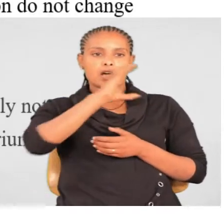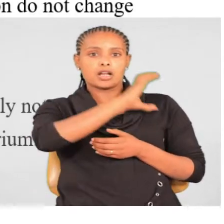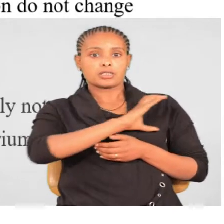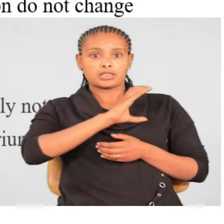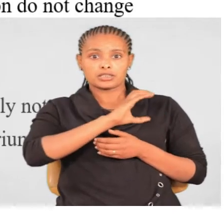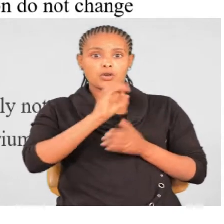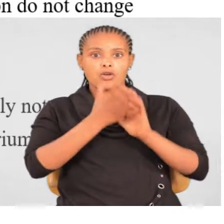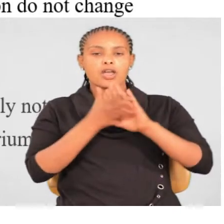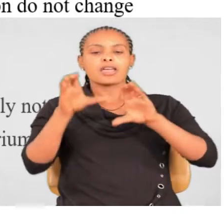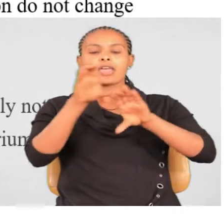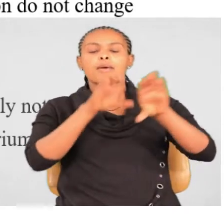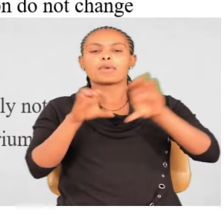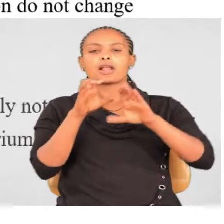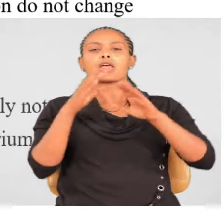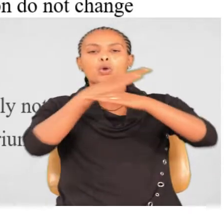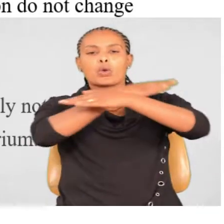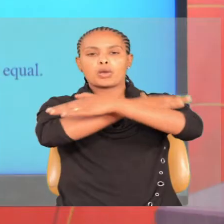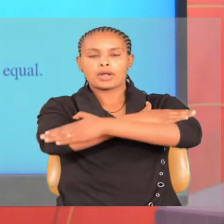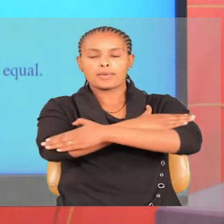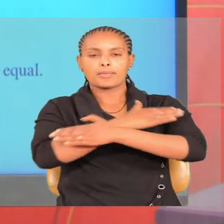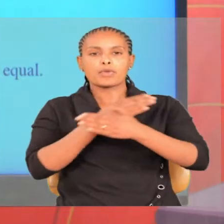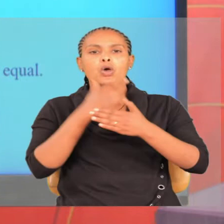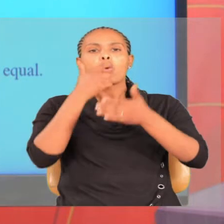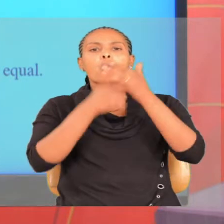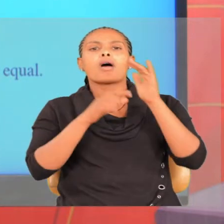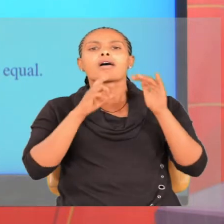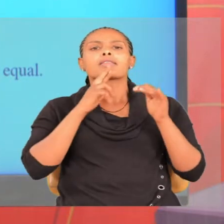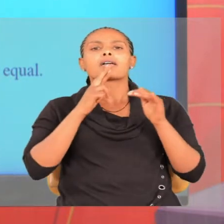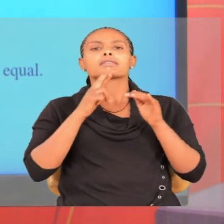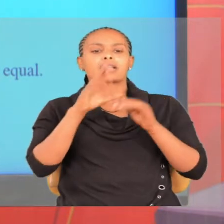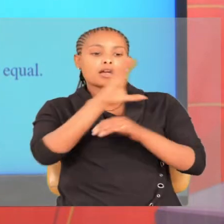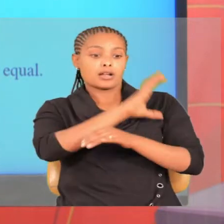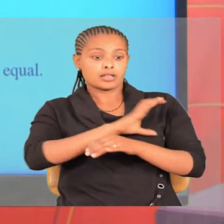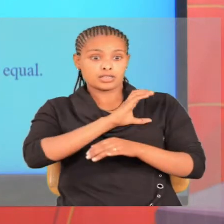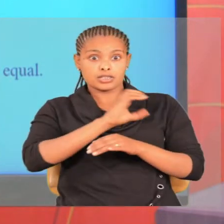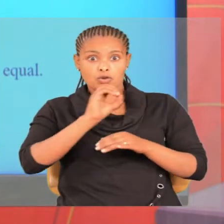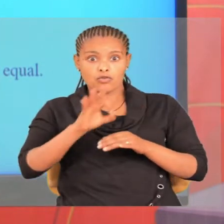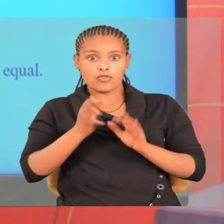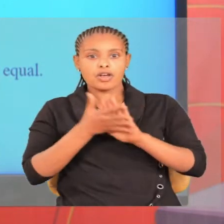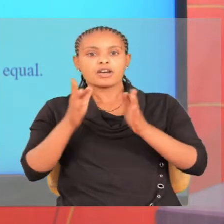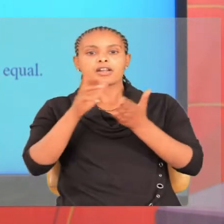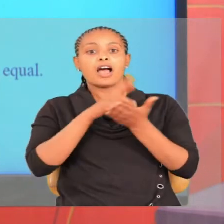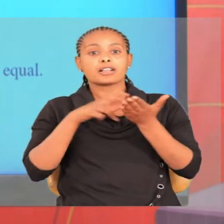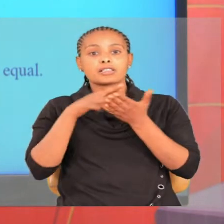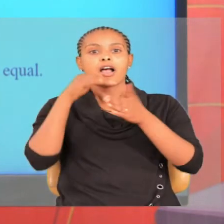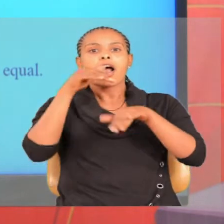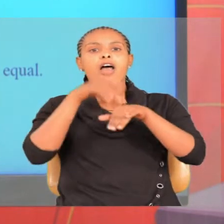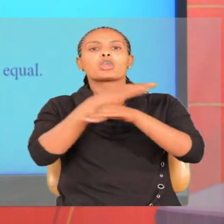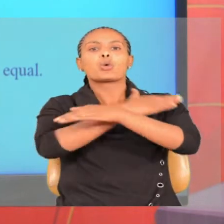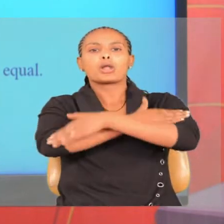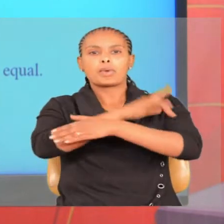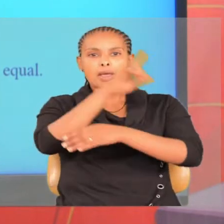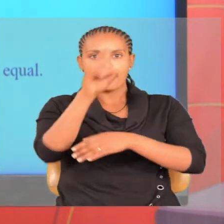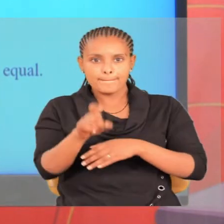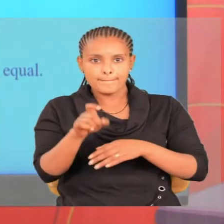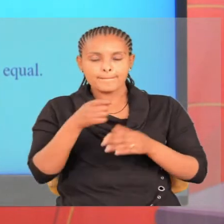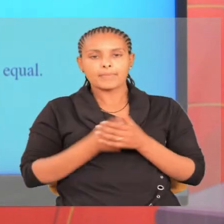Characteristics of chemical equilibrium. What are the characteristics of reaction at equilibrium?